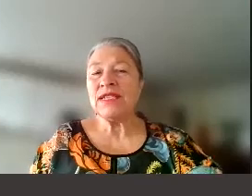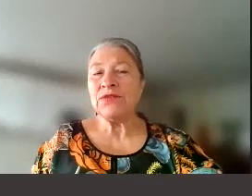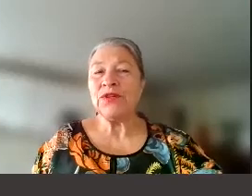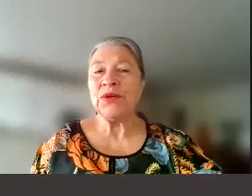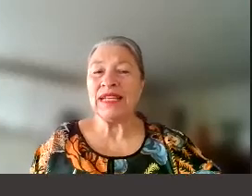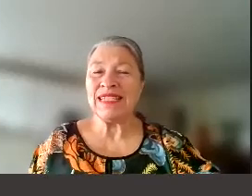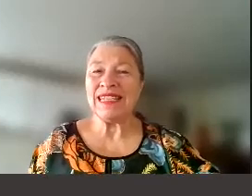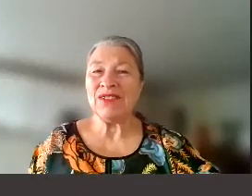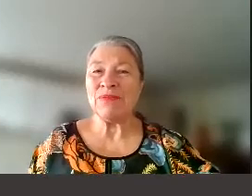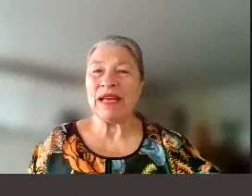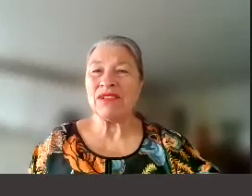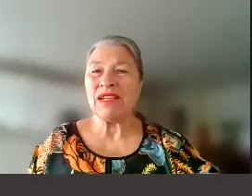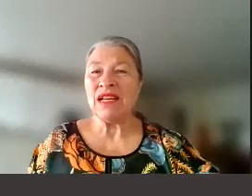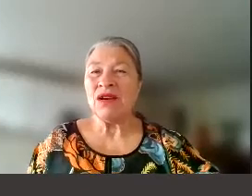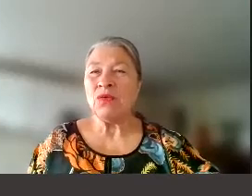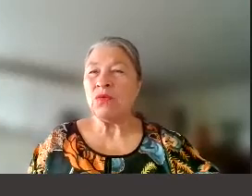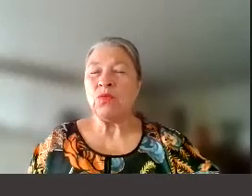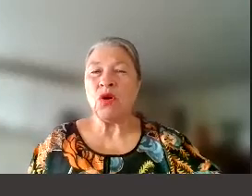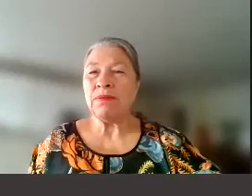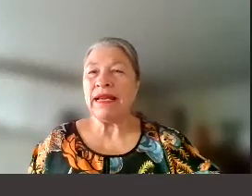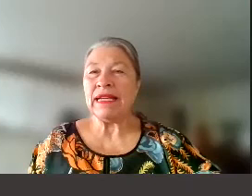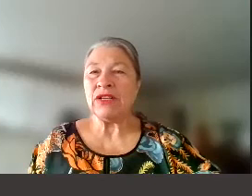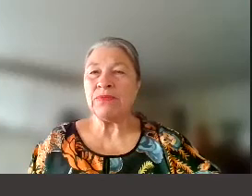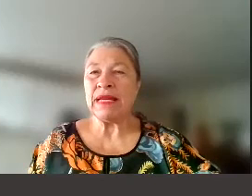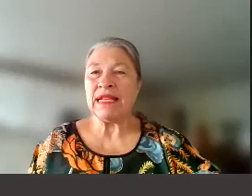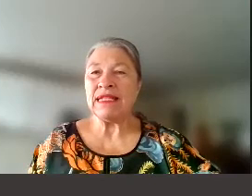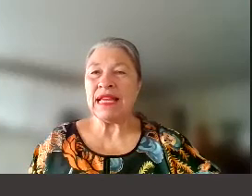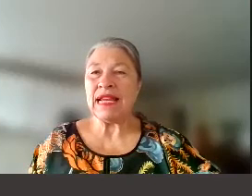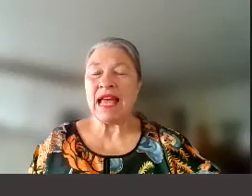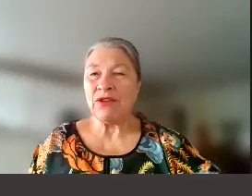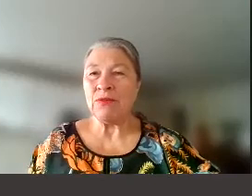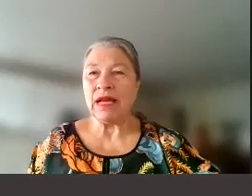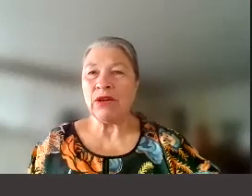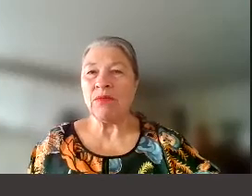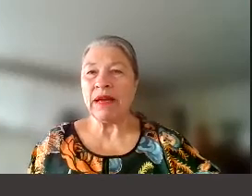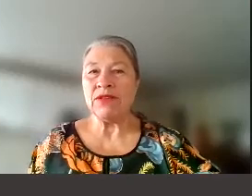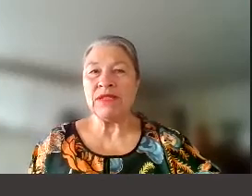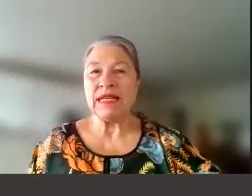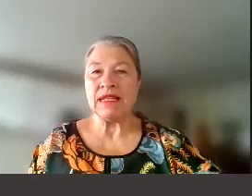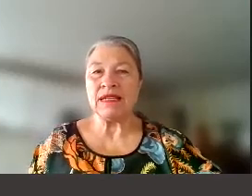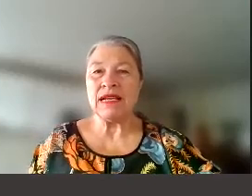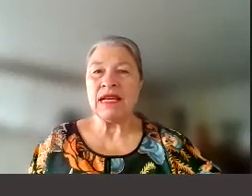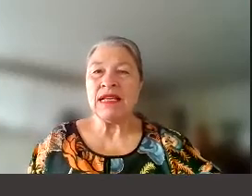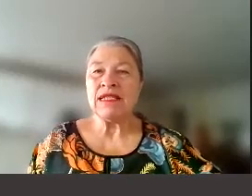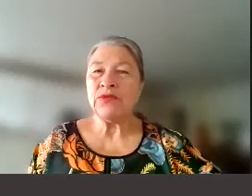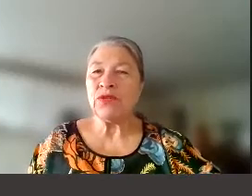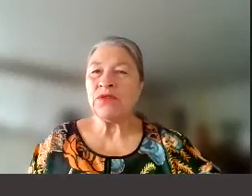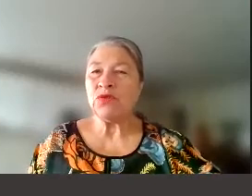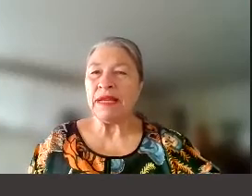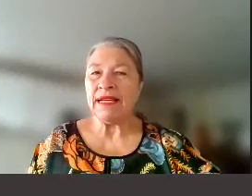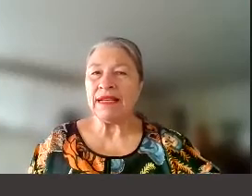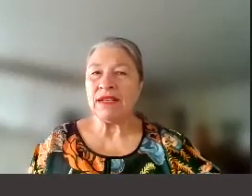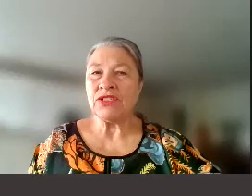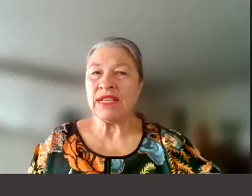So just a few hints here about what plain English means and how you might go about using it. So first